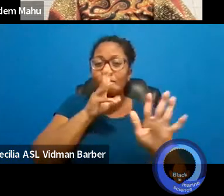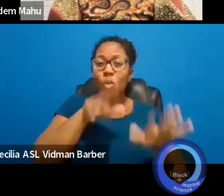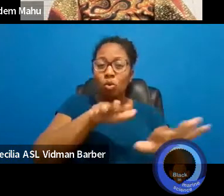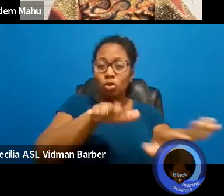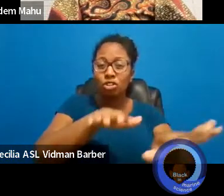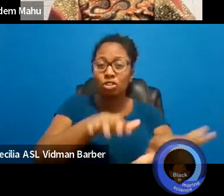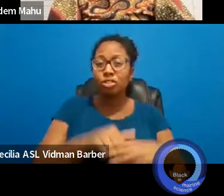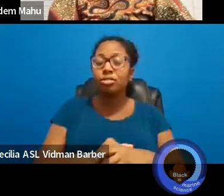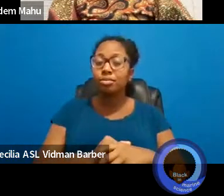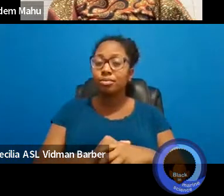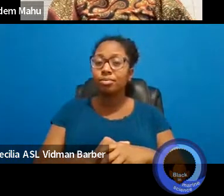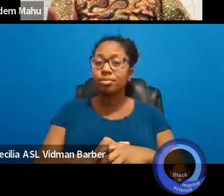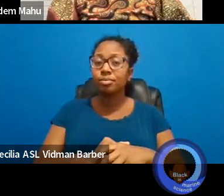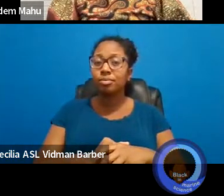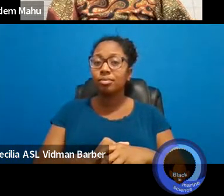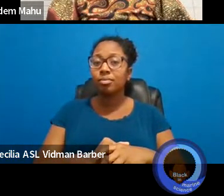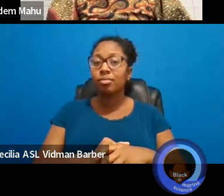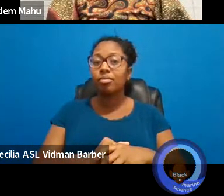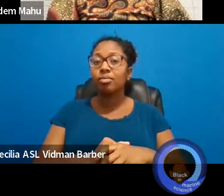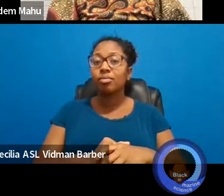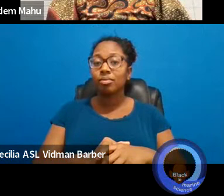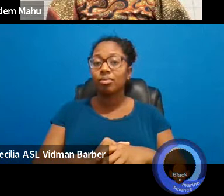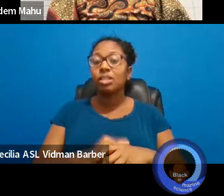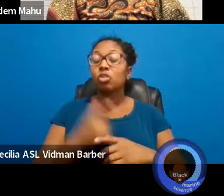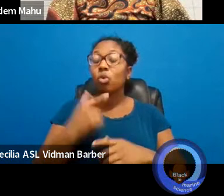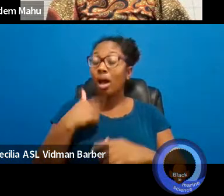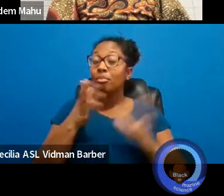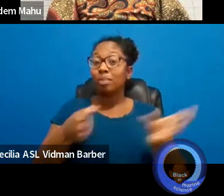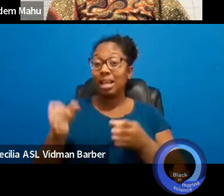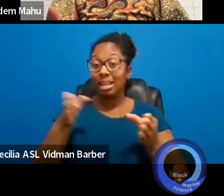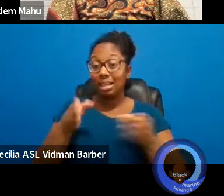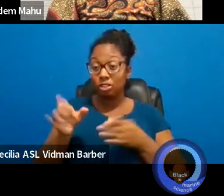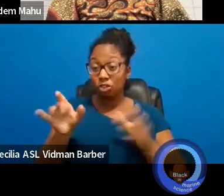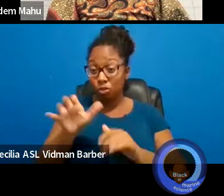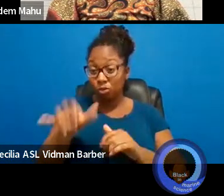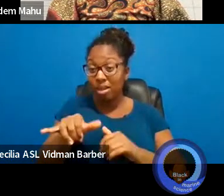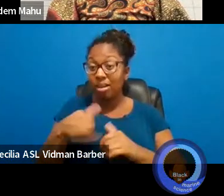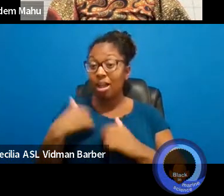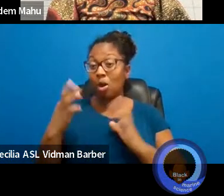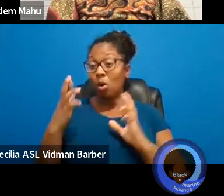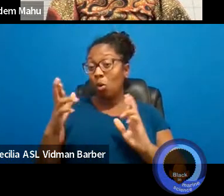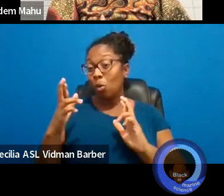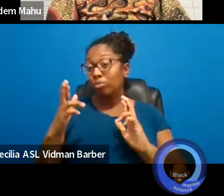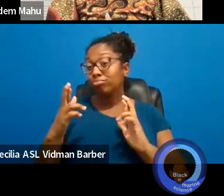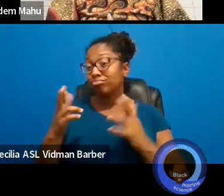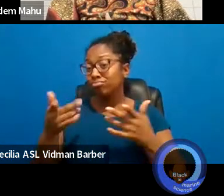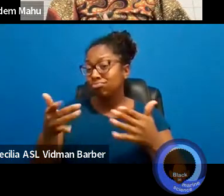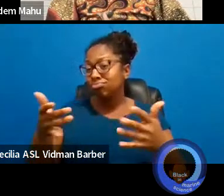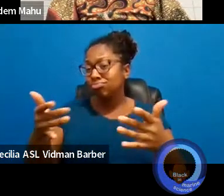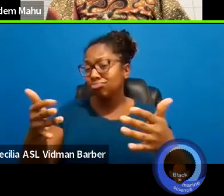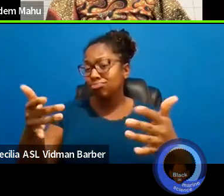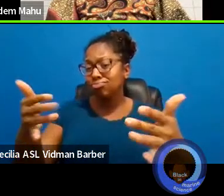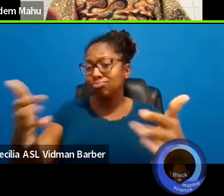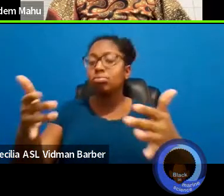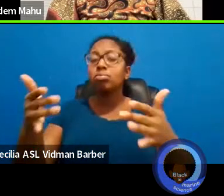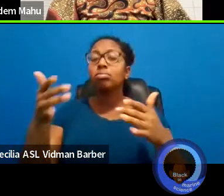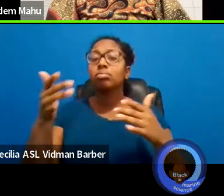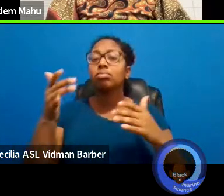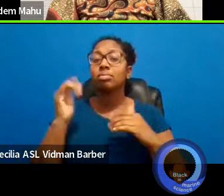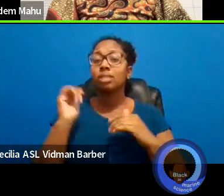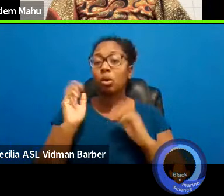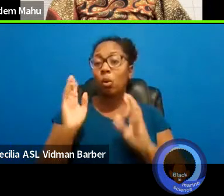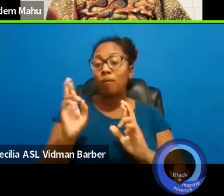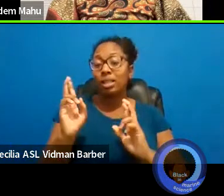ocean. So this is what I've been planning, and I hope to progress steadily with it, and then